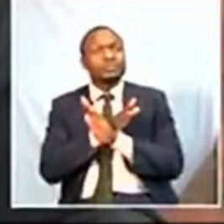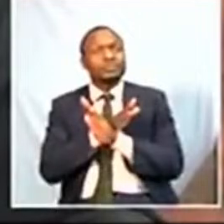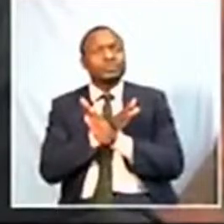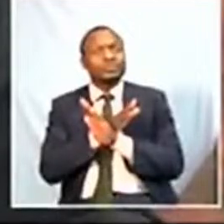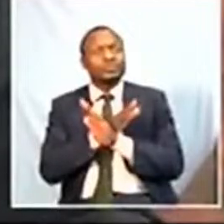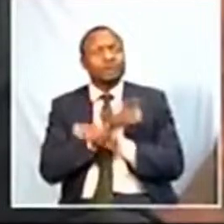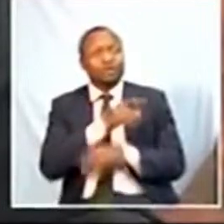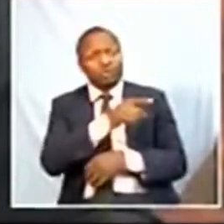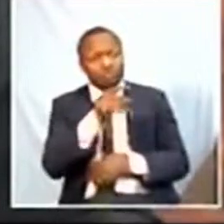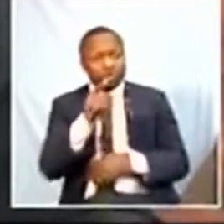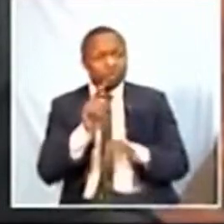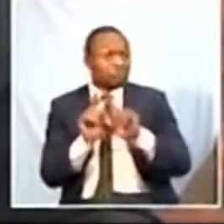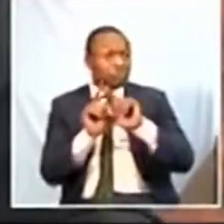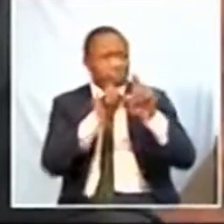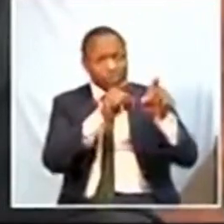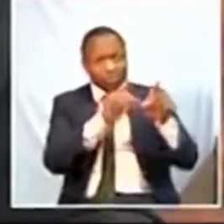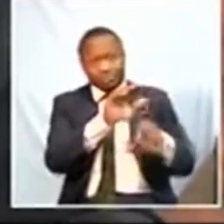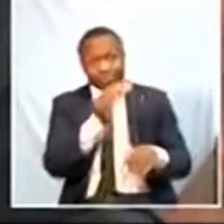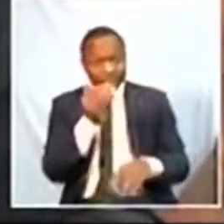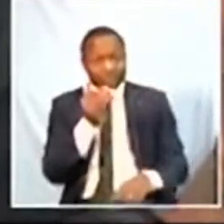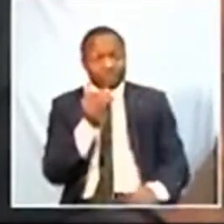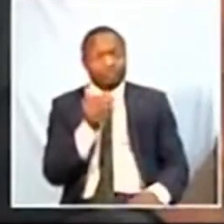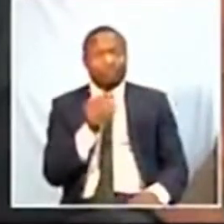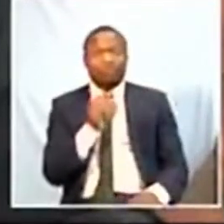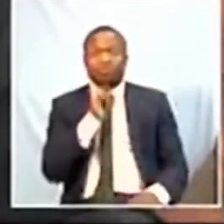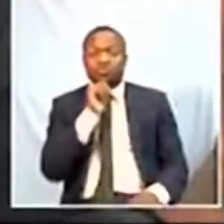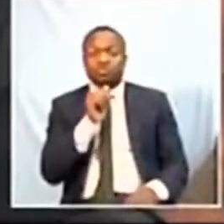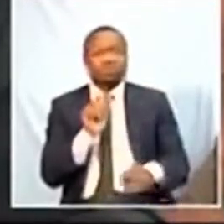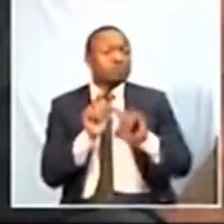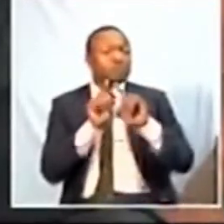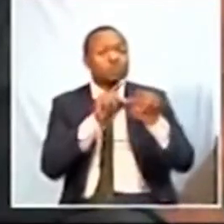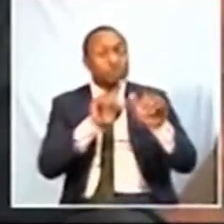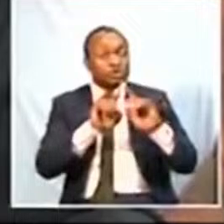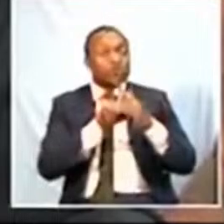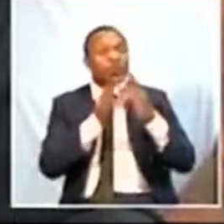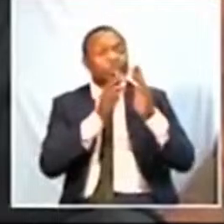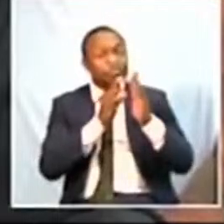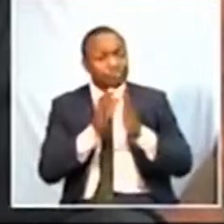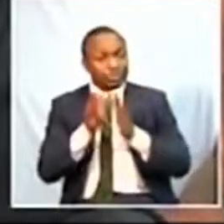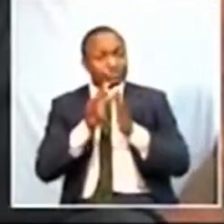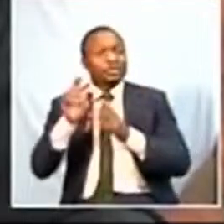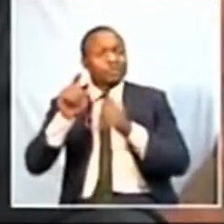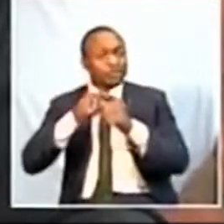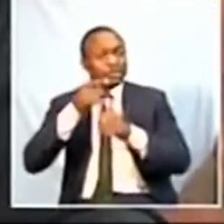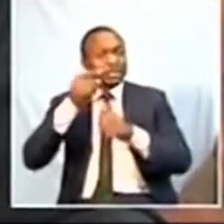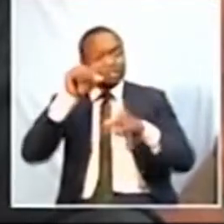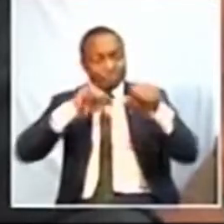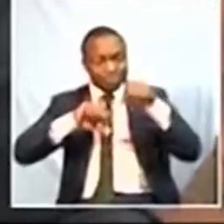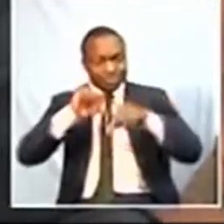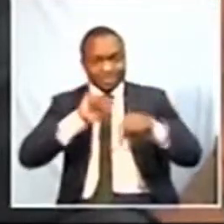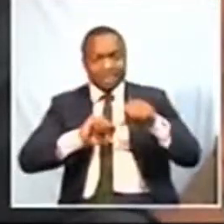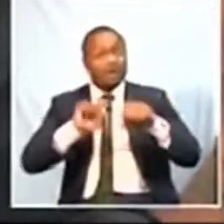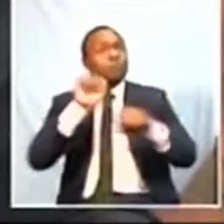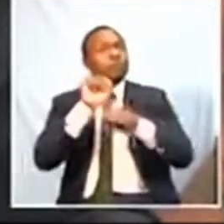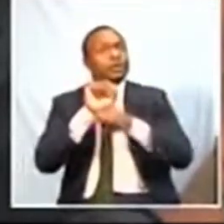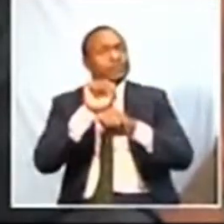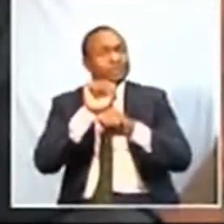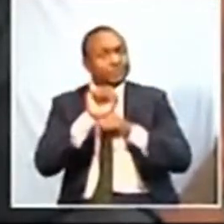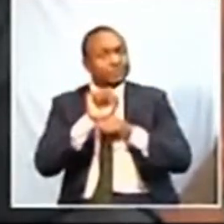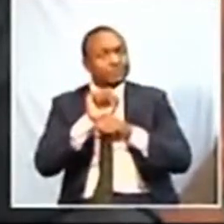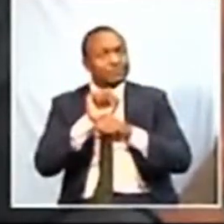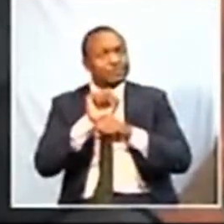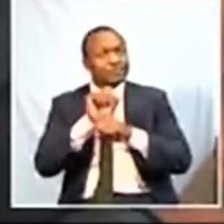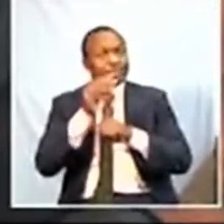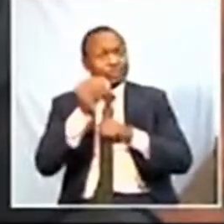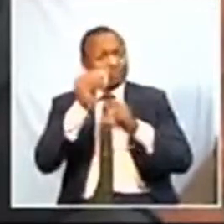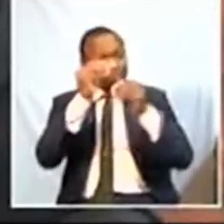So even you, as you go as officers, don't go and start preparing for the next audit. Wait, the man has